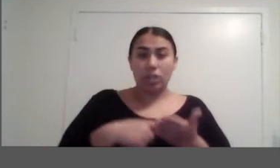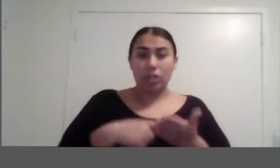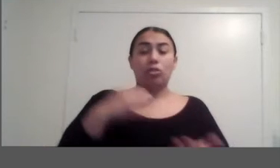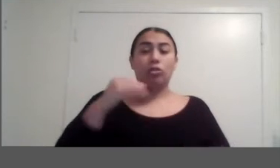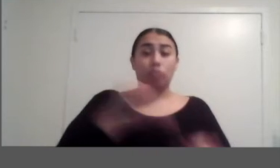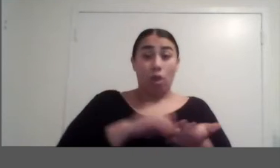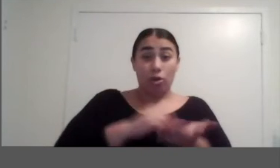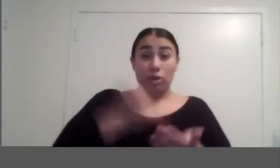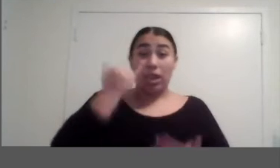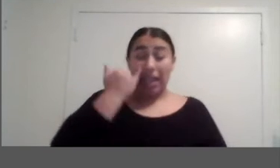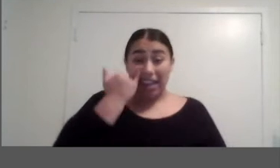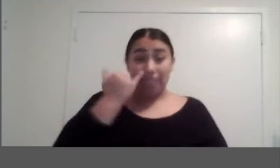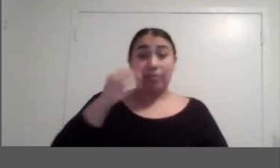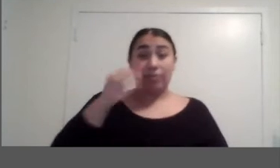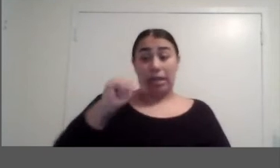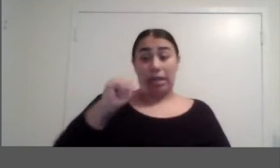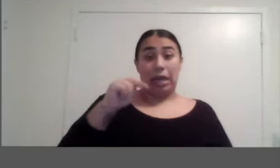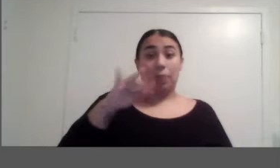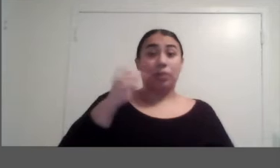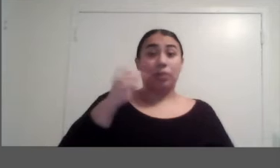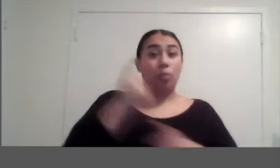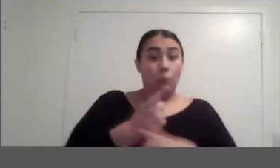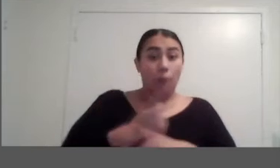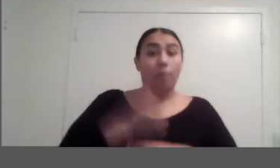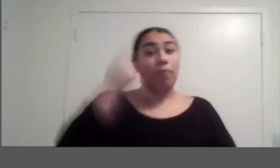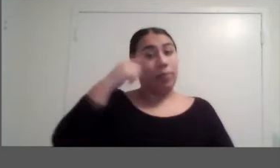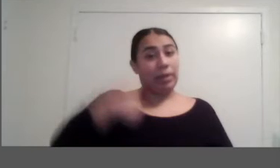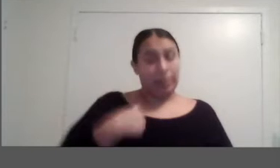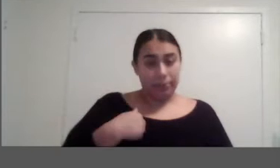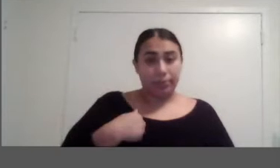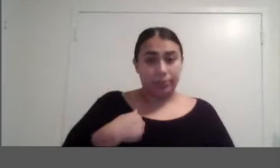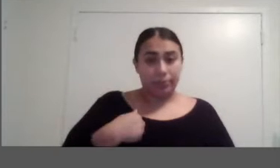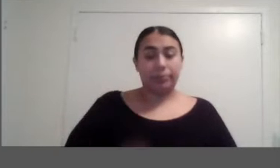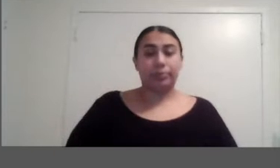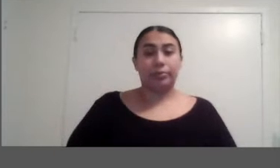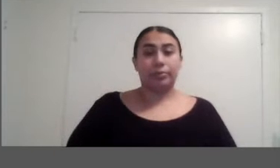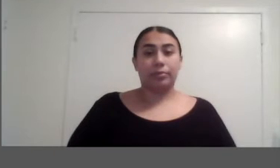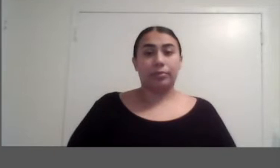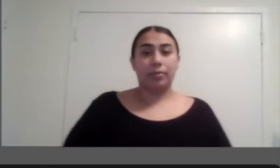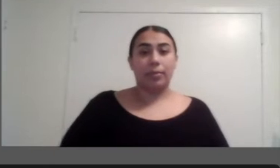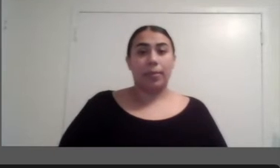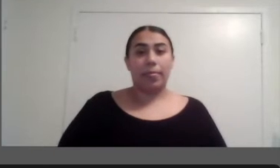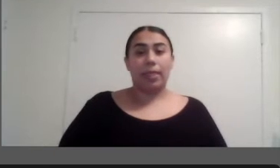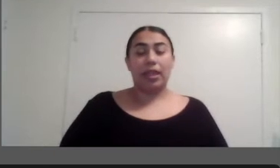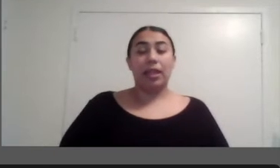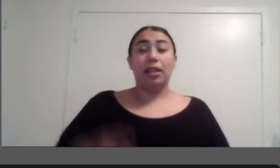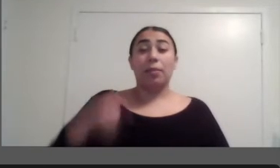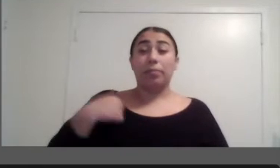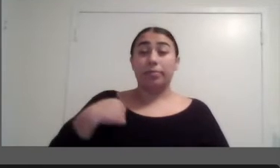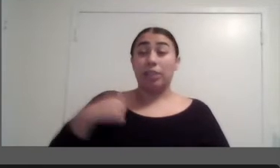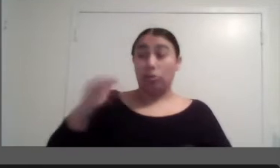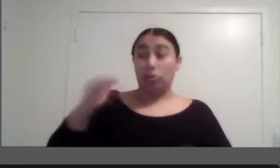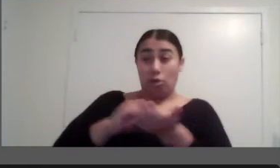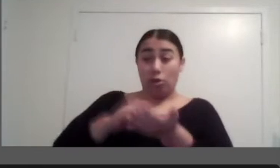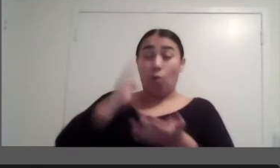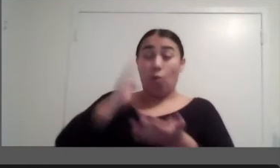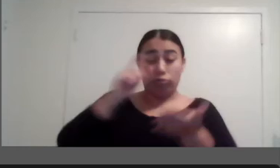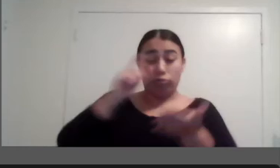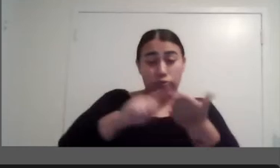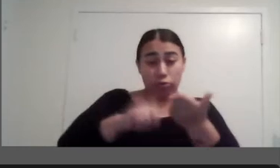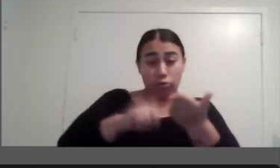to a healthcare professional, but it is especially important to do so when using it for mental health. Medical